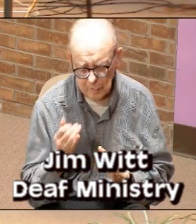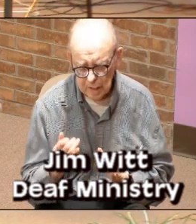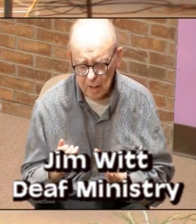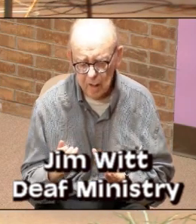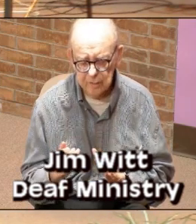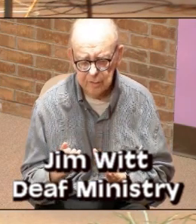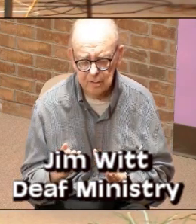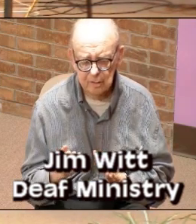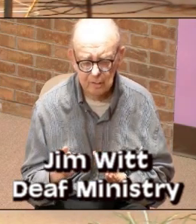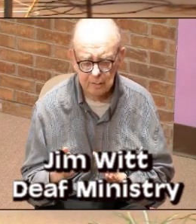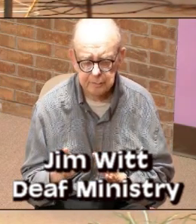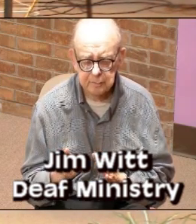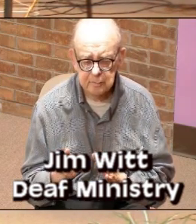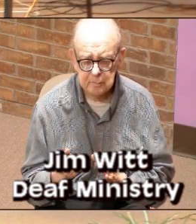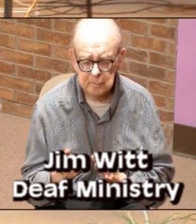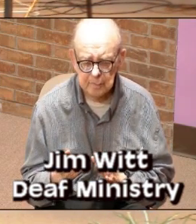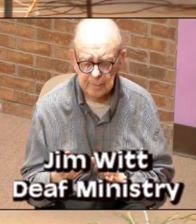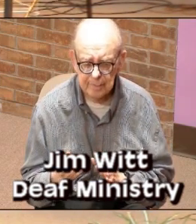Because